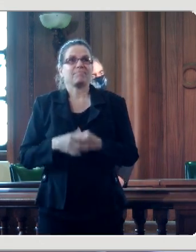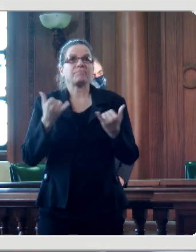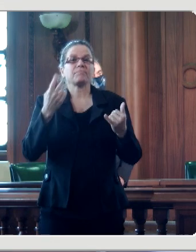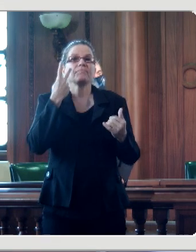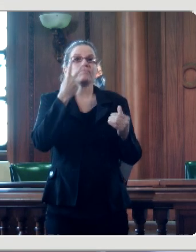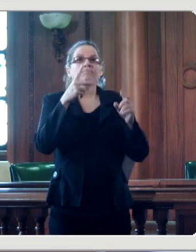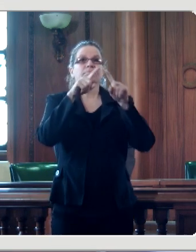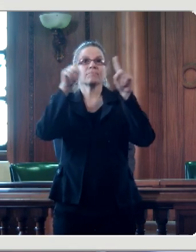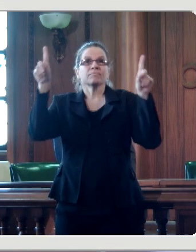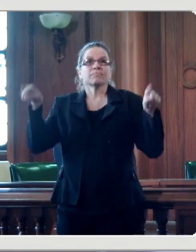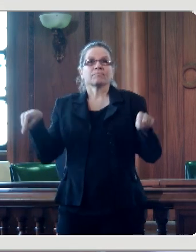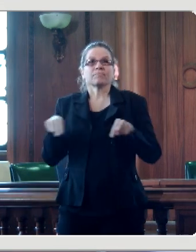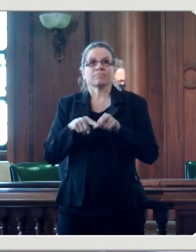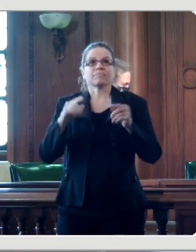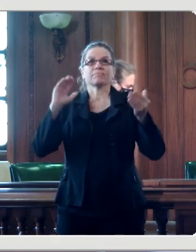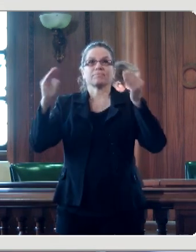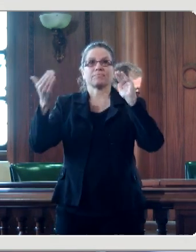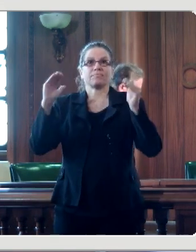was